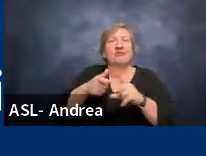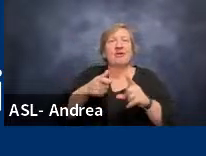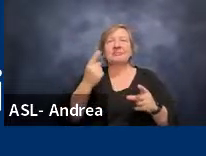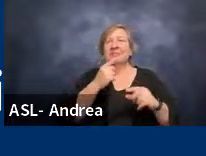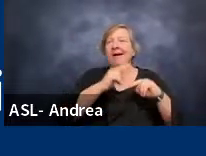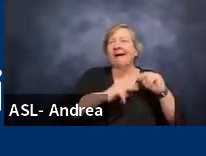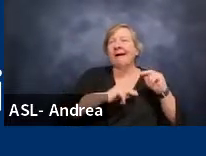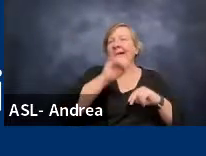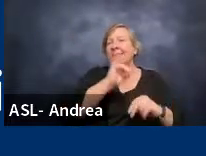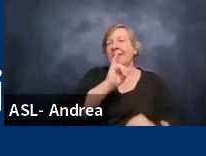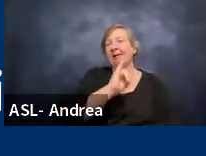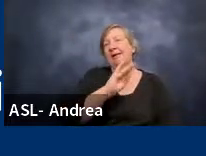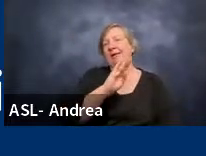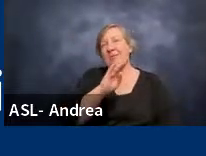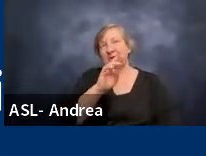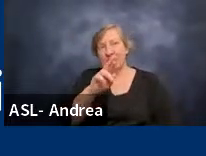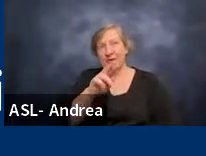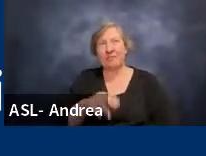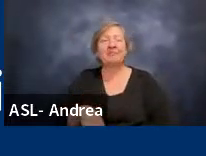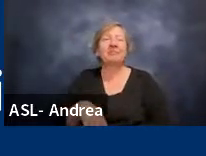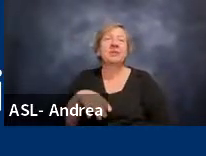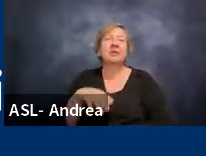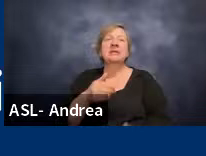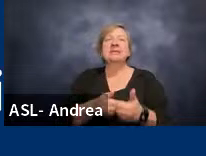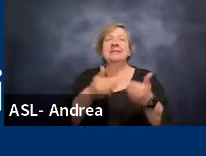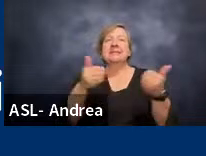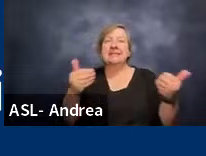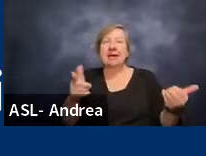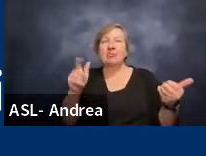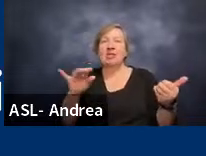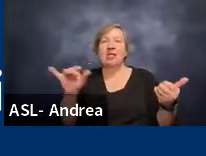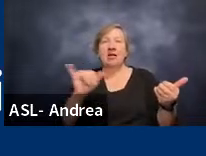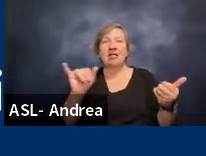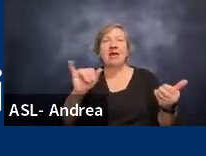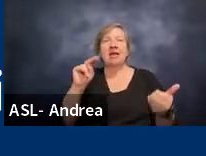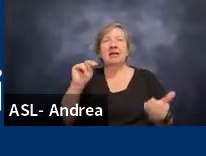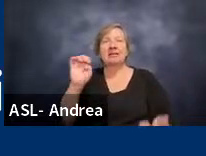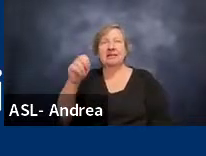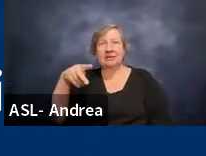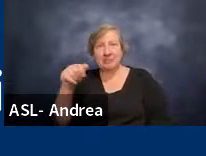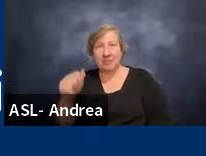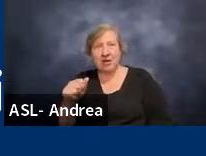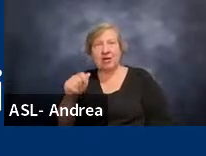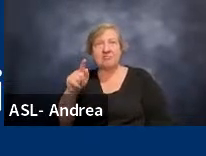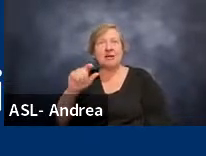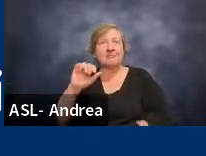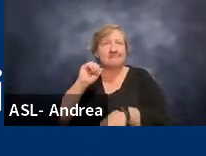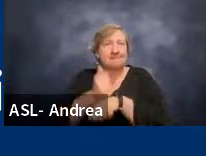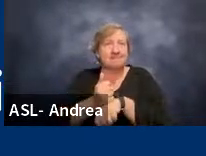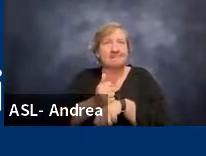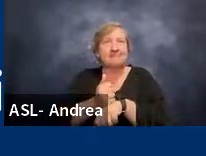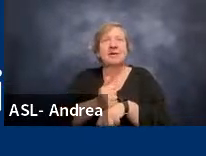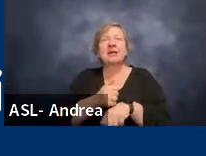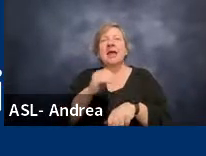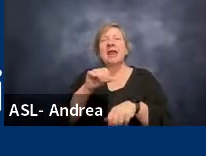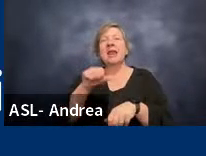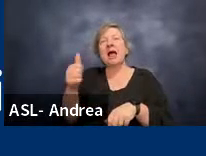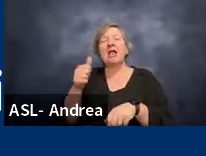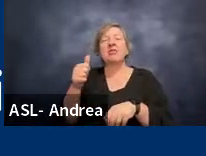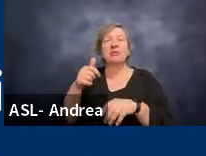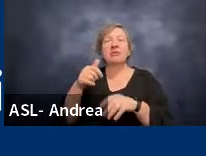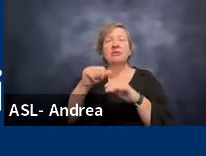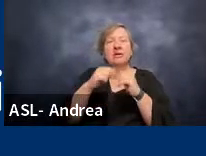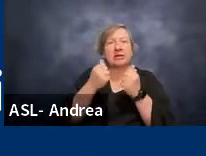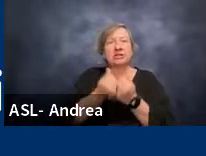separate law from NEPA that IBR must comply with, and similar to NEPA, Federal Highway Administration and Federal Transit